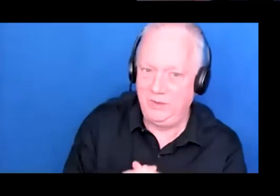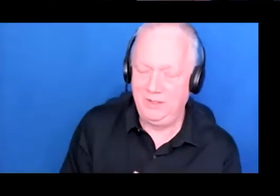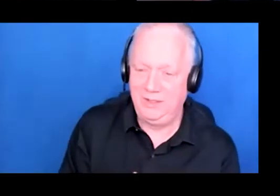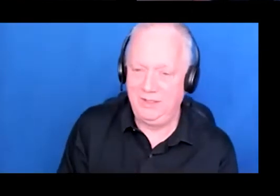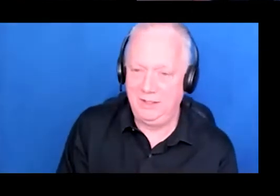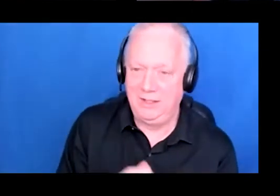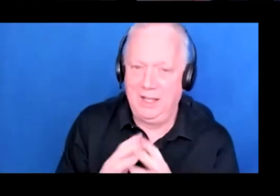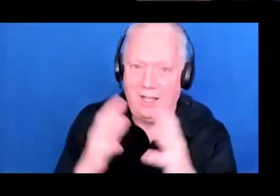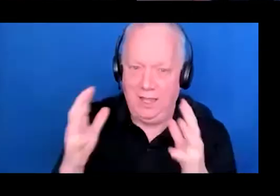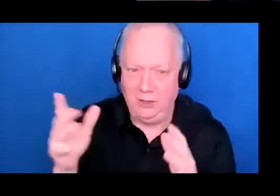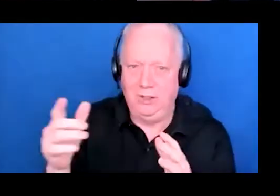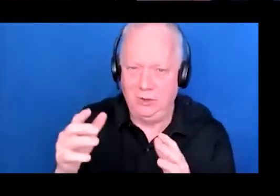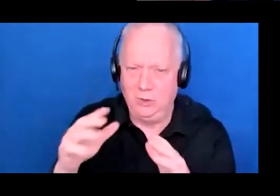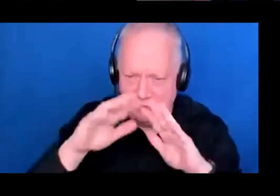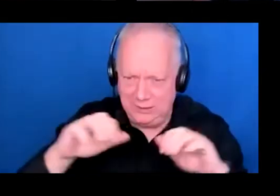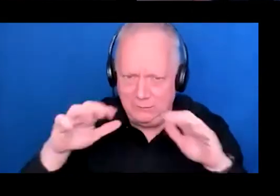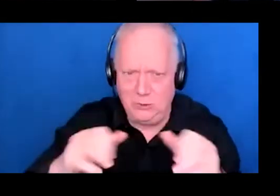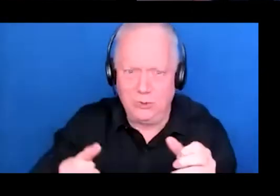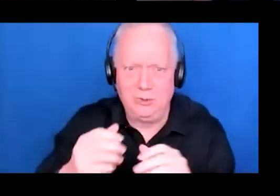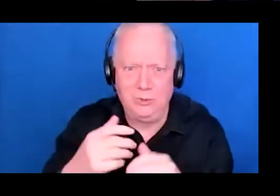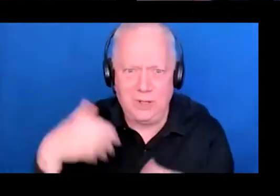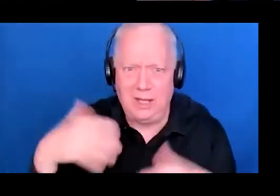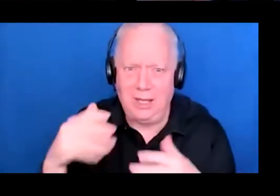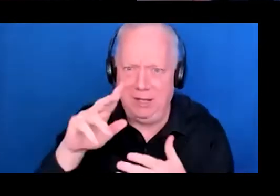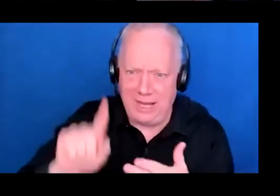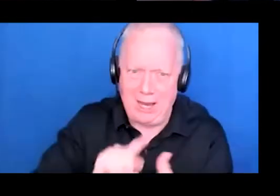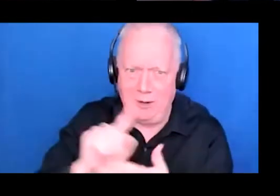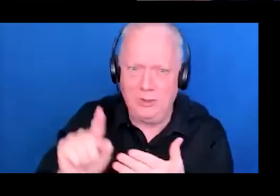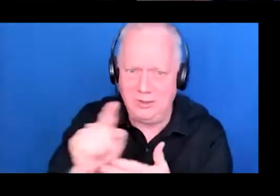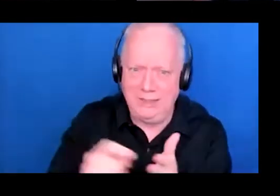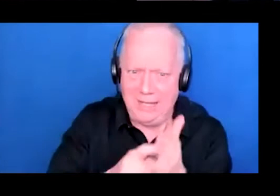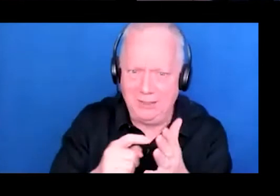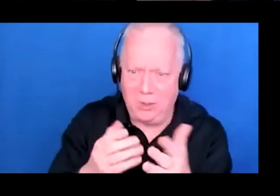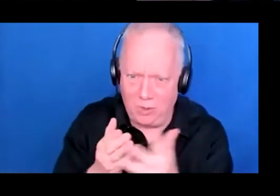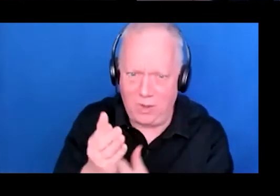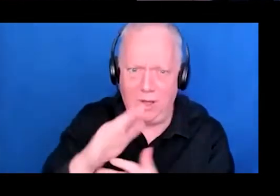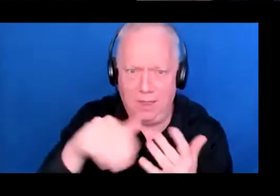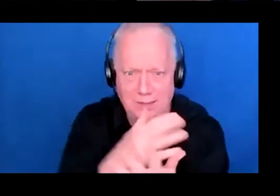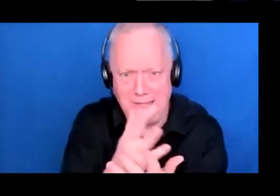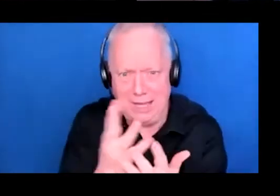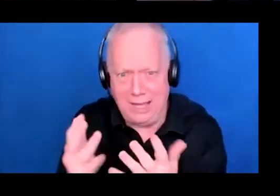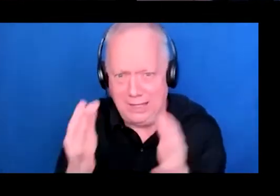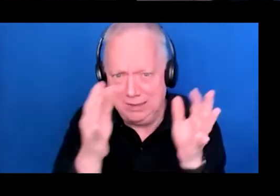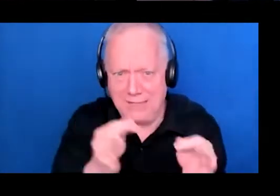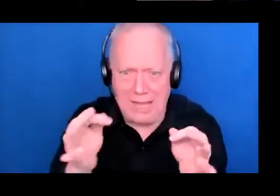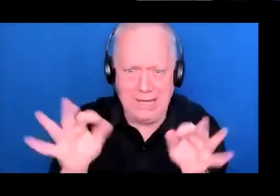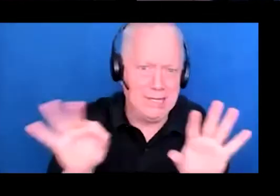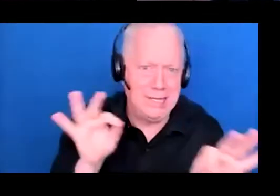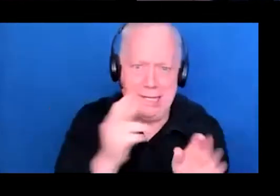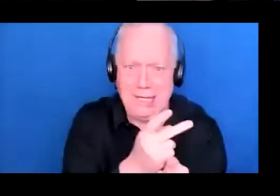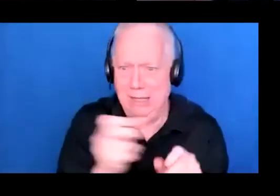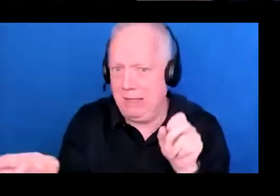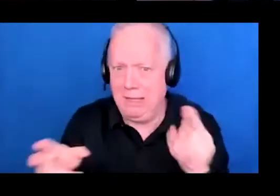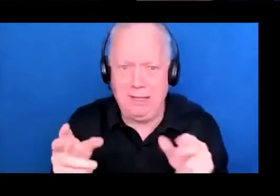So much you had to sift through. How many hours did it take to go through all of this and decide, make the decisions?